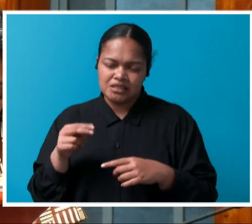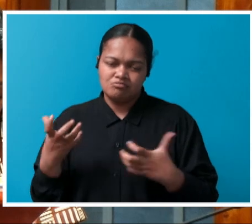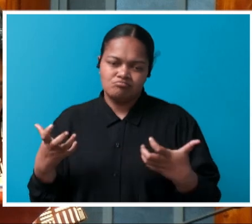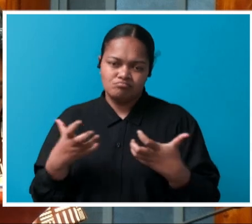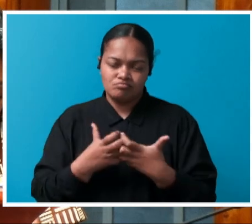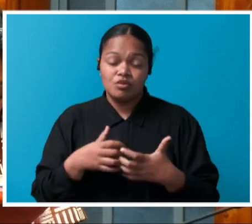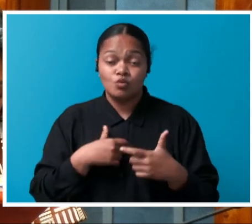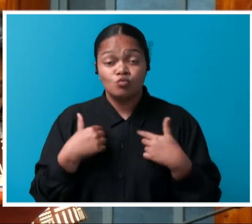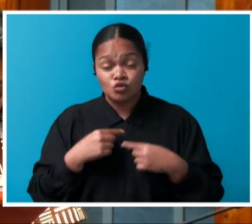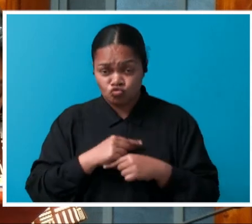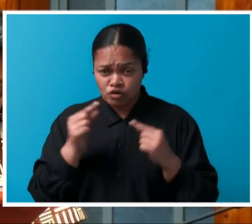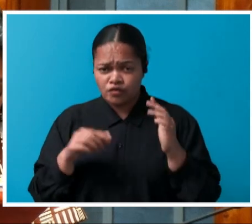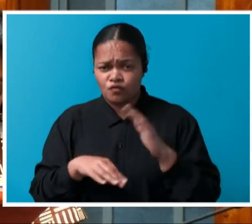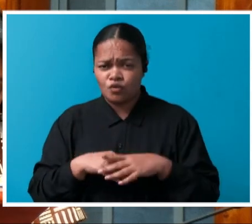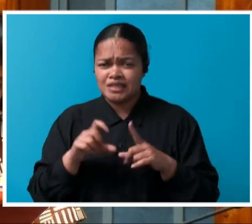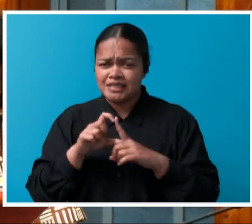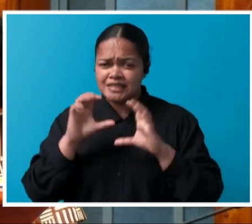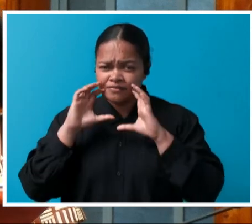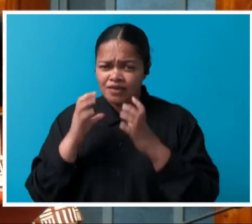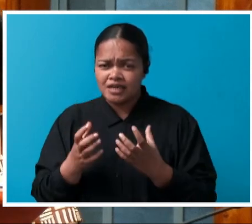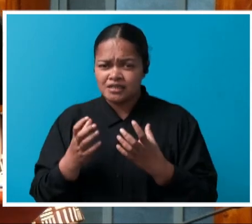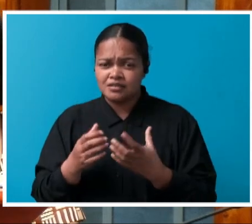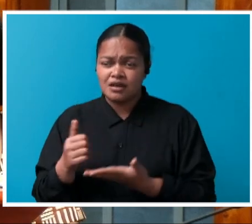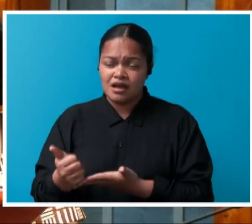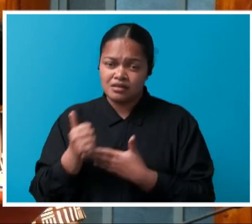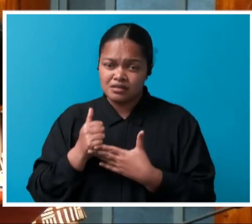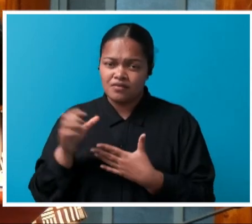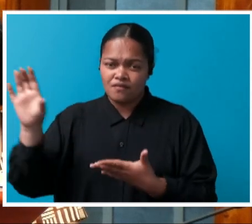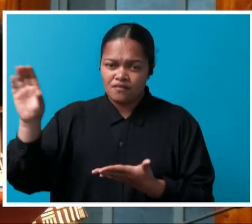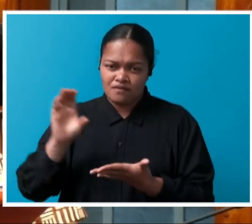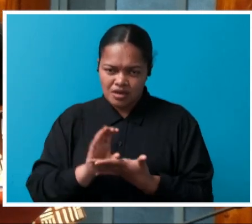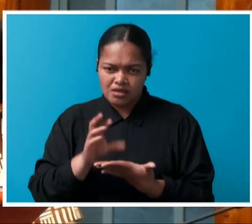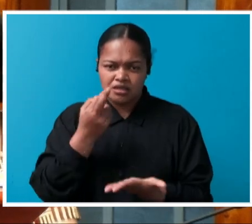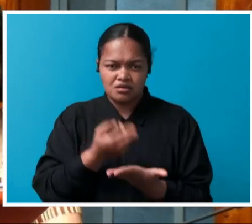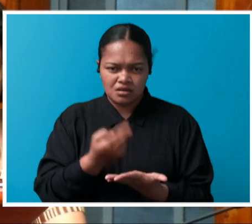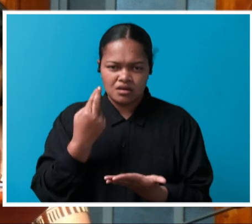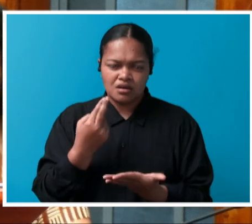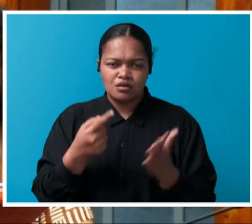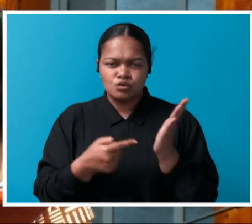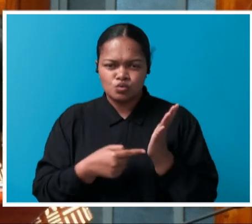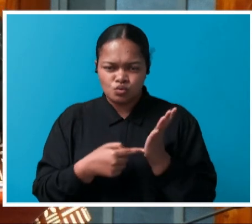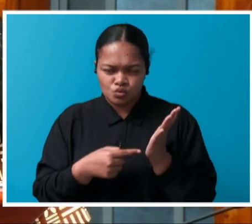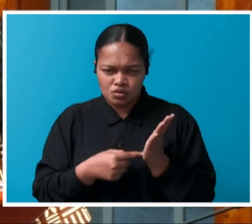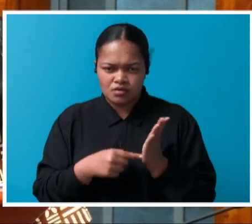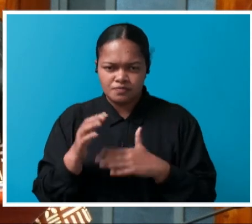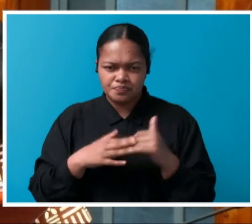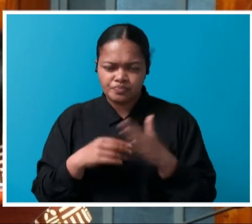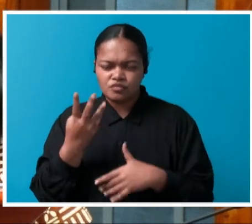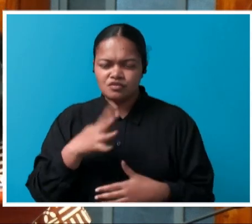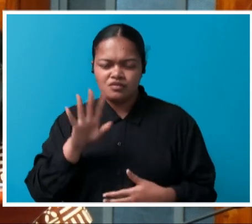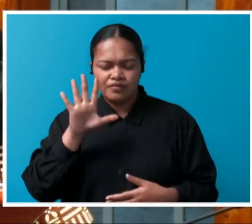And we are grateful to DFAT has assisted with the funding to rehabilitate the WASP facilities for 45